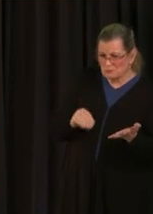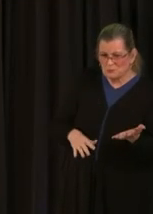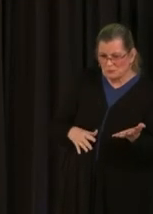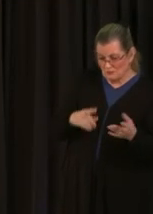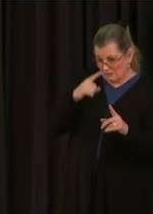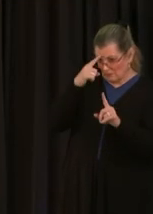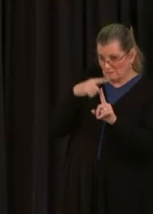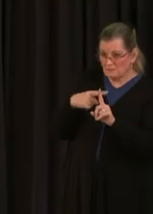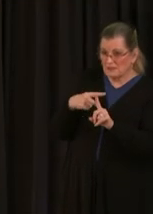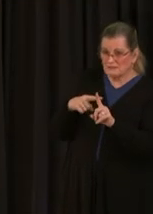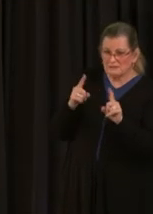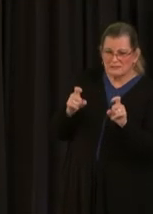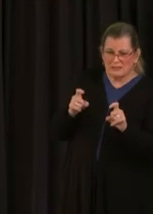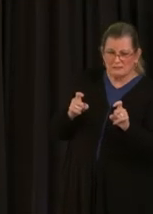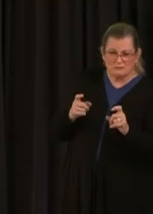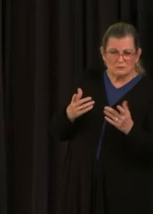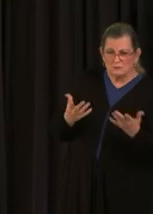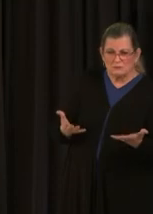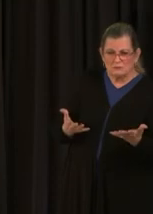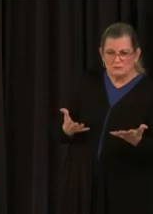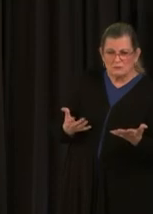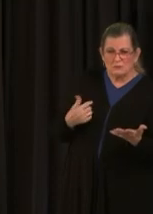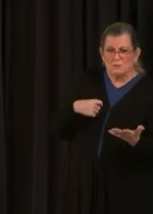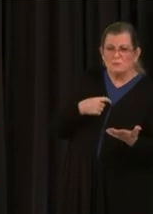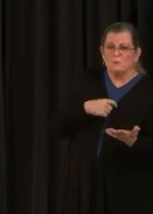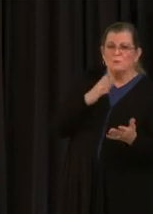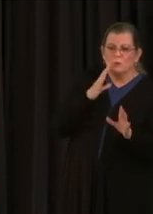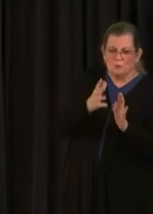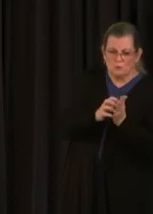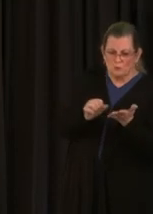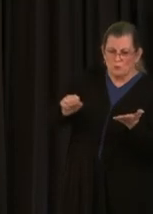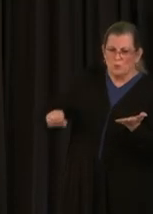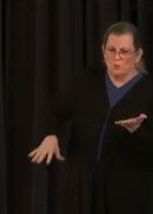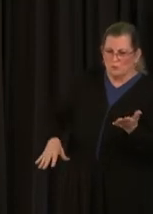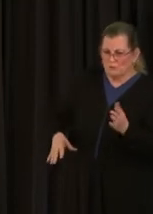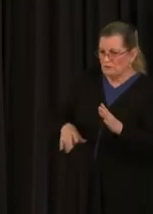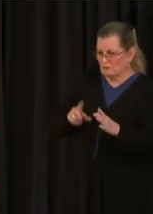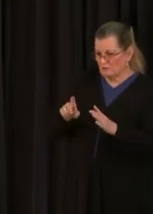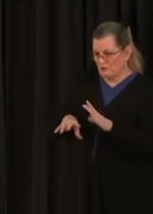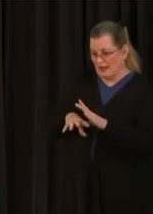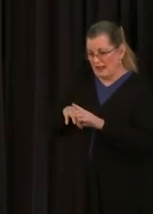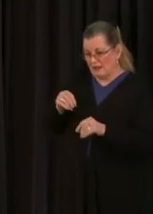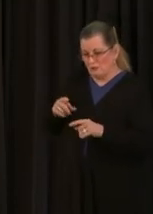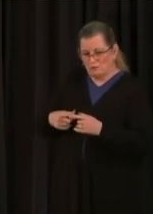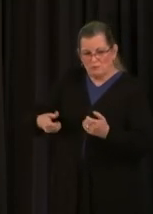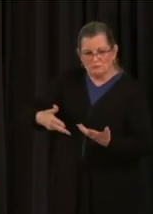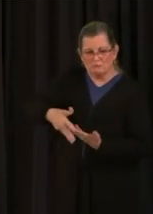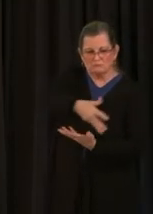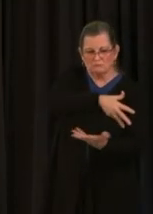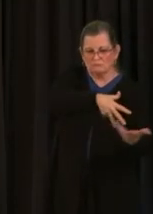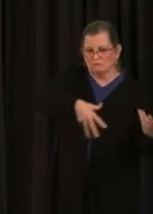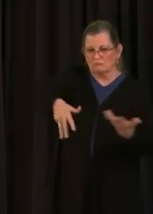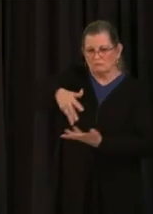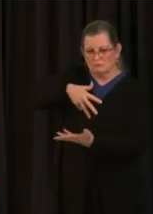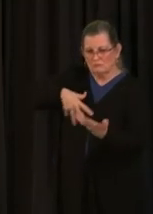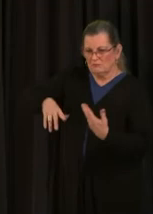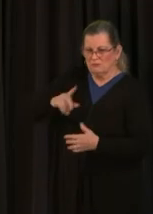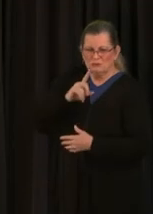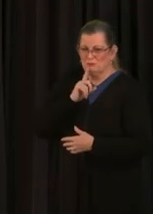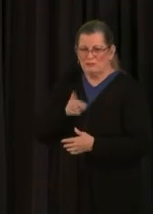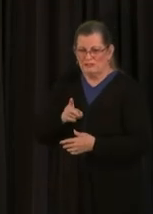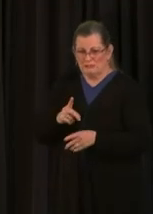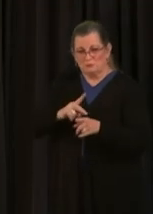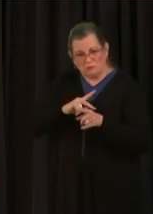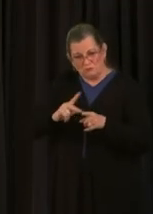Awesome. So my question, currently OSSI staff members who drive our students with disabilities are only offered social distancing,